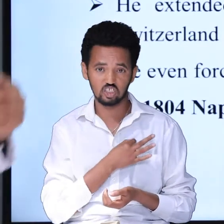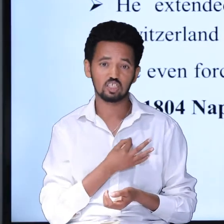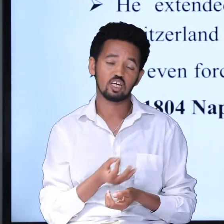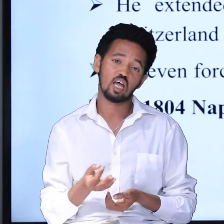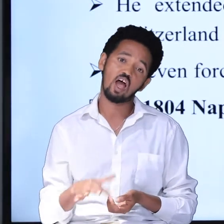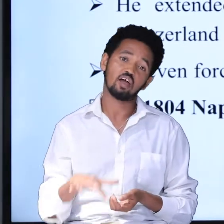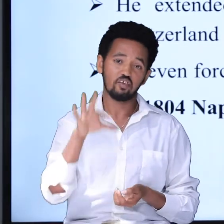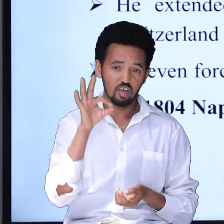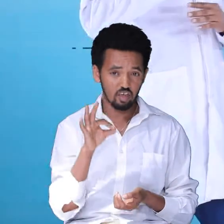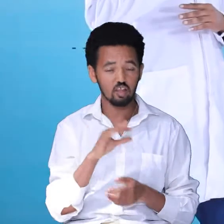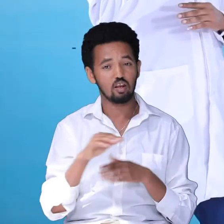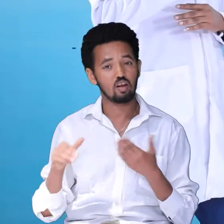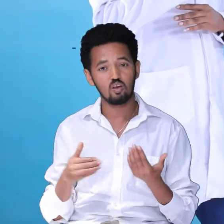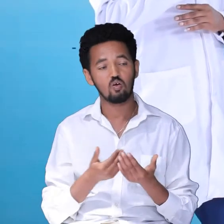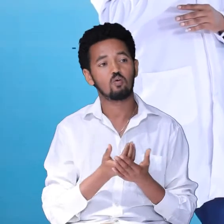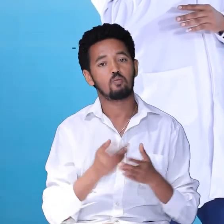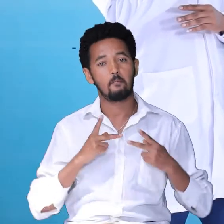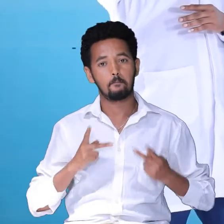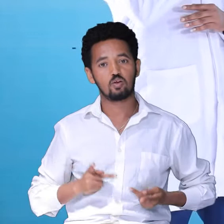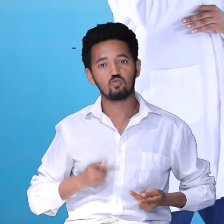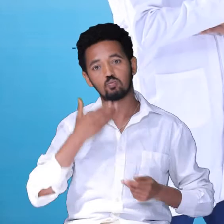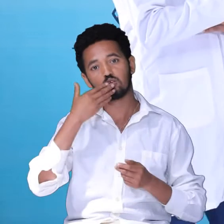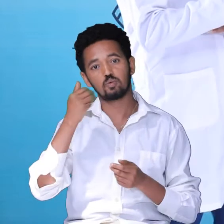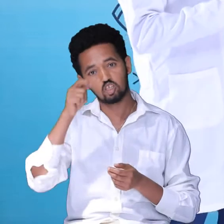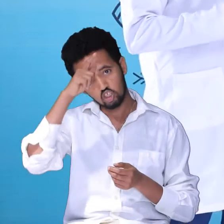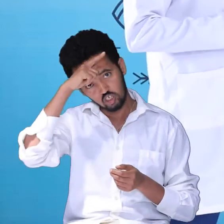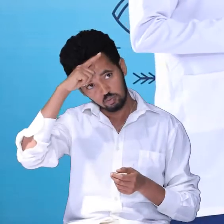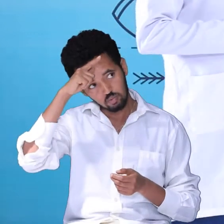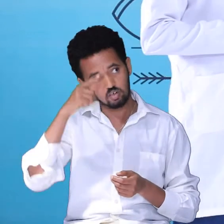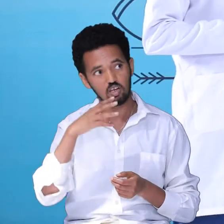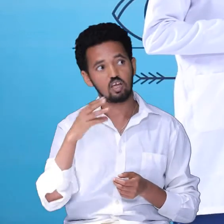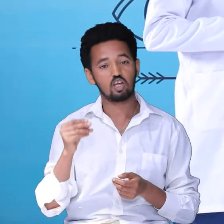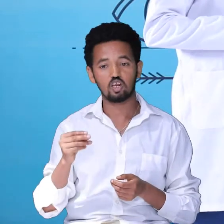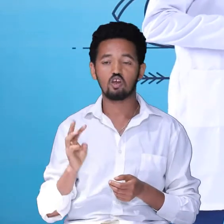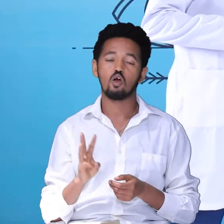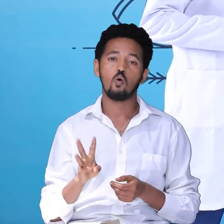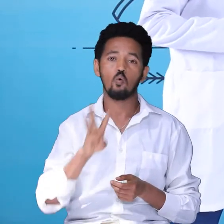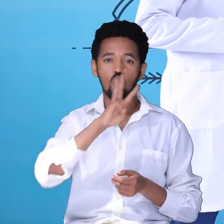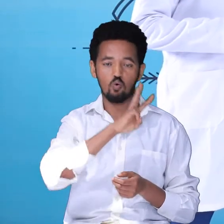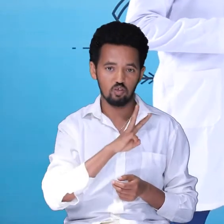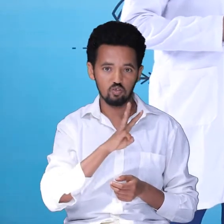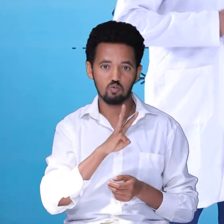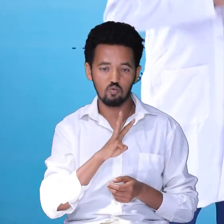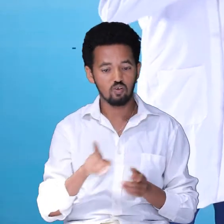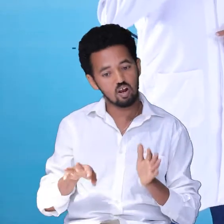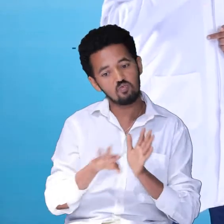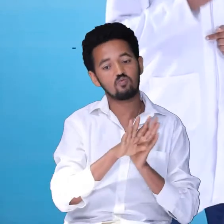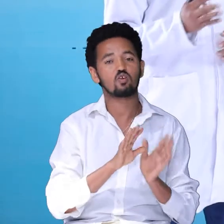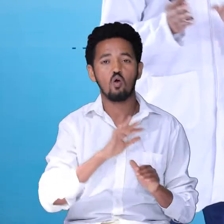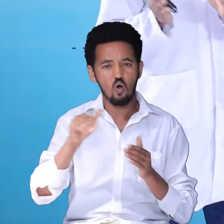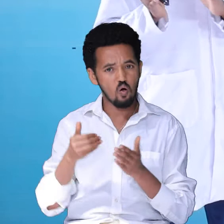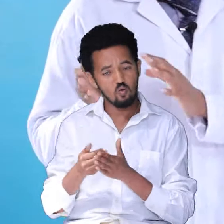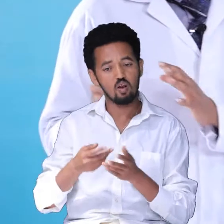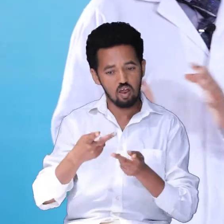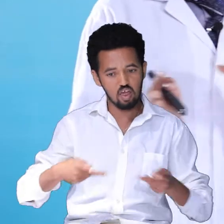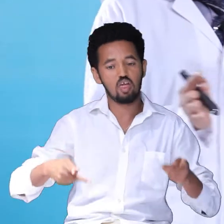gained all part of especially Germany and west of Rhine River. All area